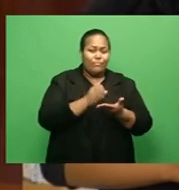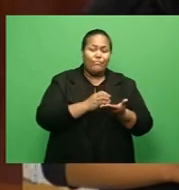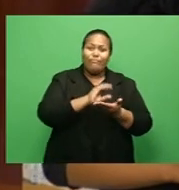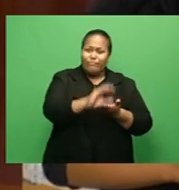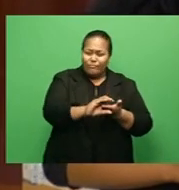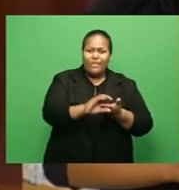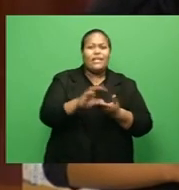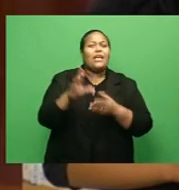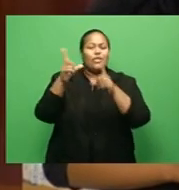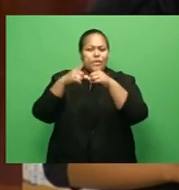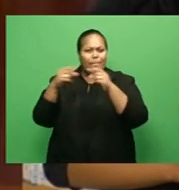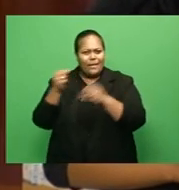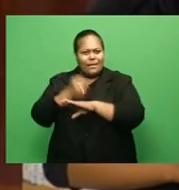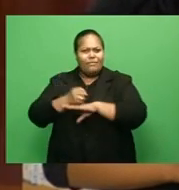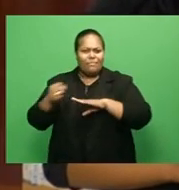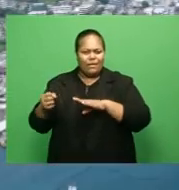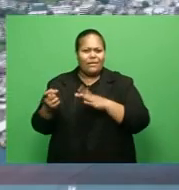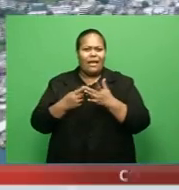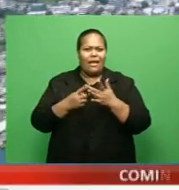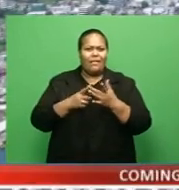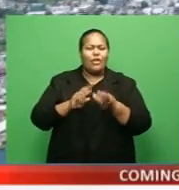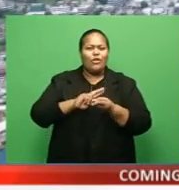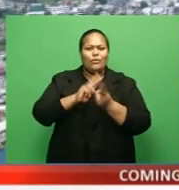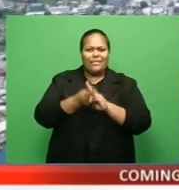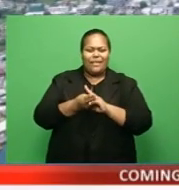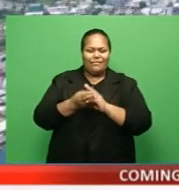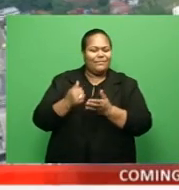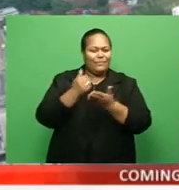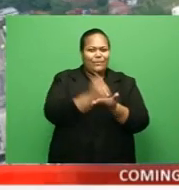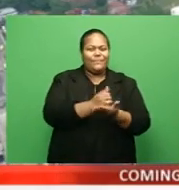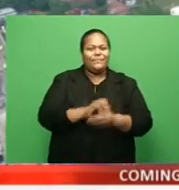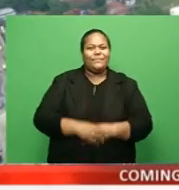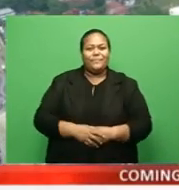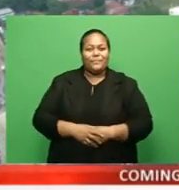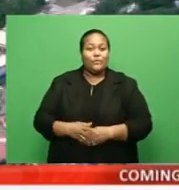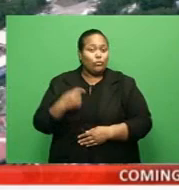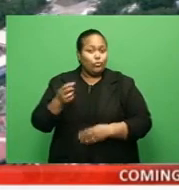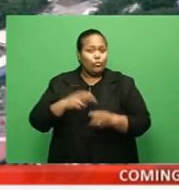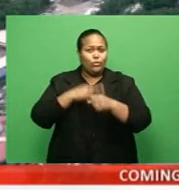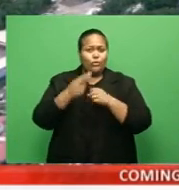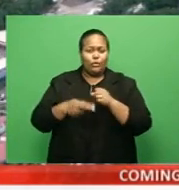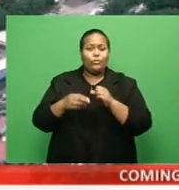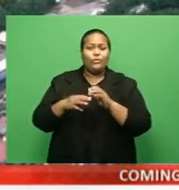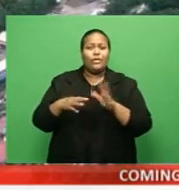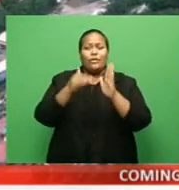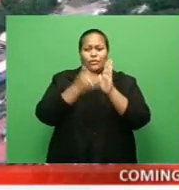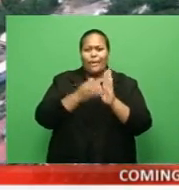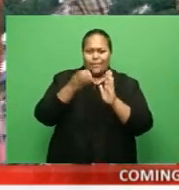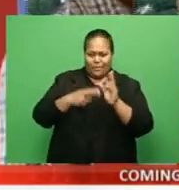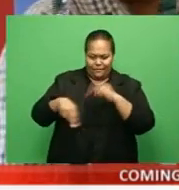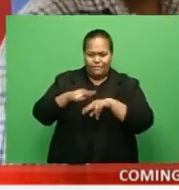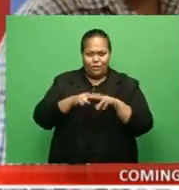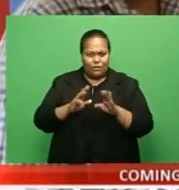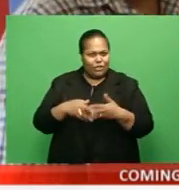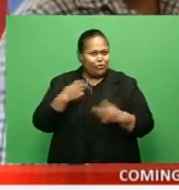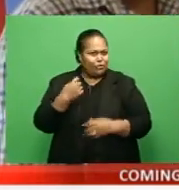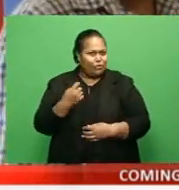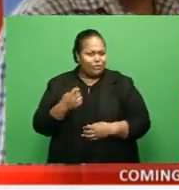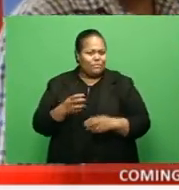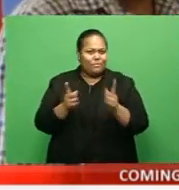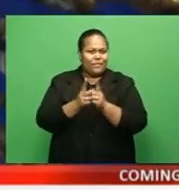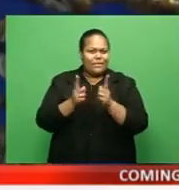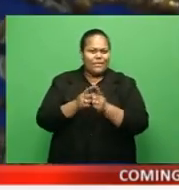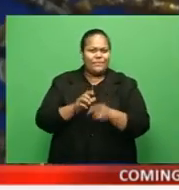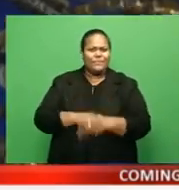Kelly Vathala, FBC News. Up ahead, Fiji chairs Forum Trade Leaders meeting and